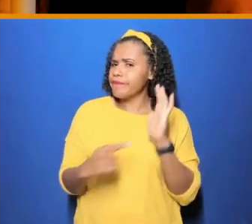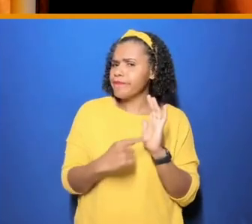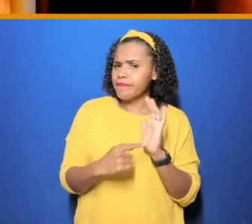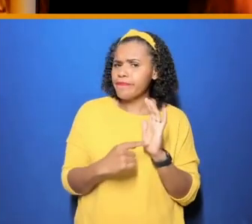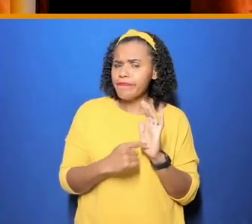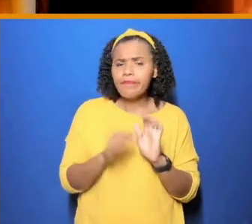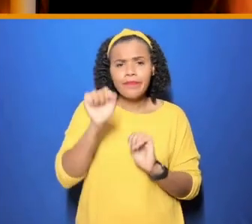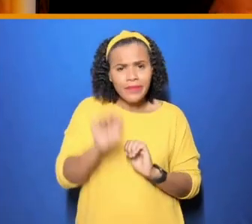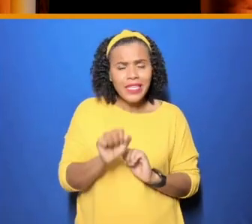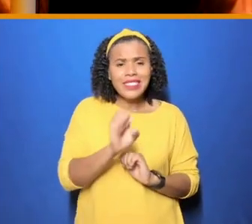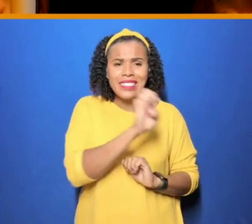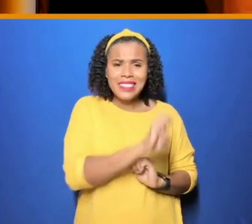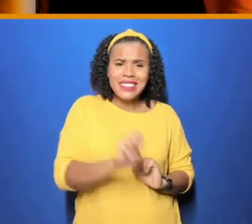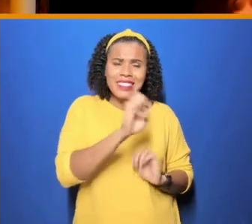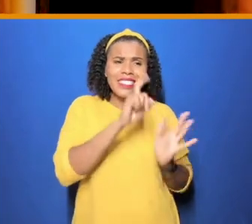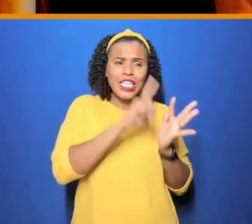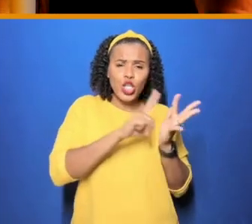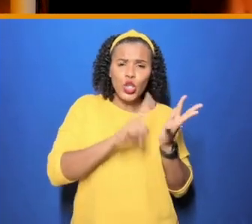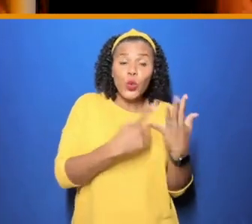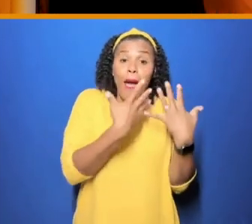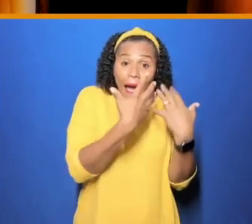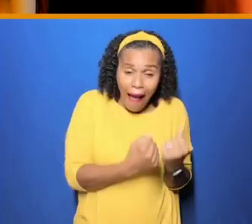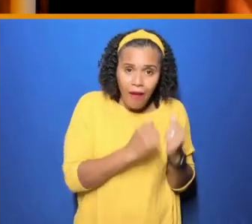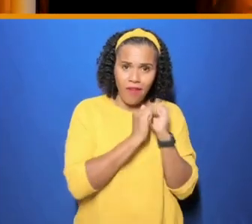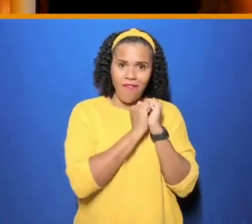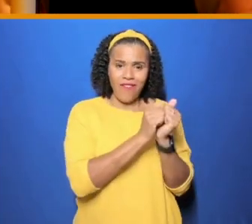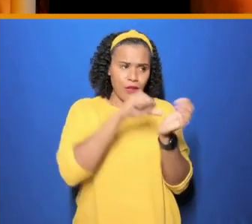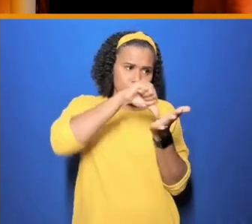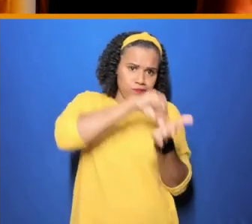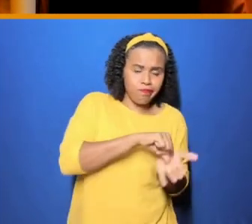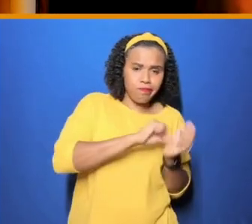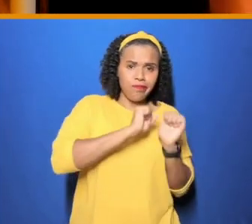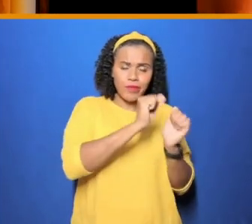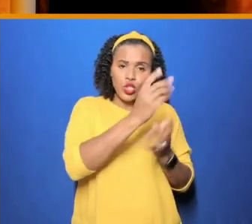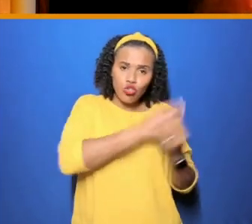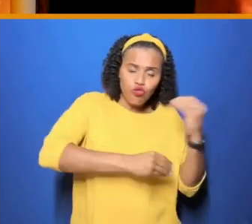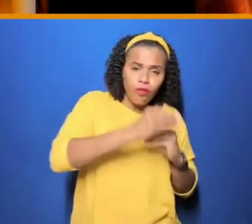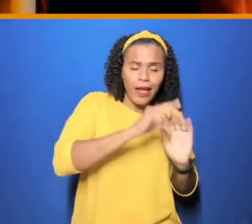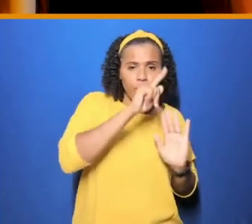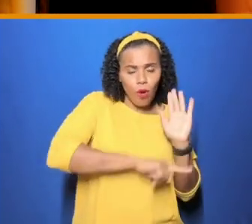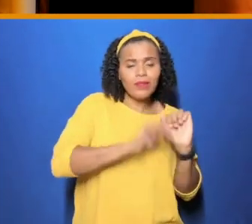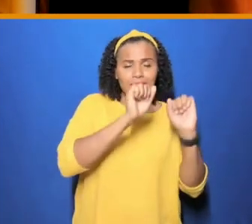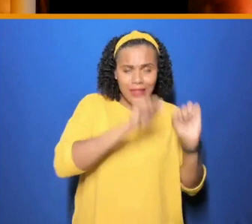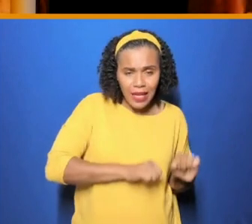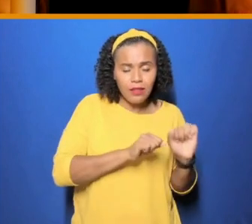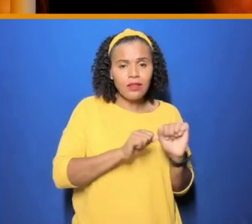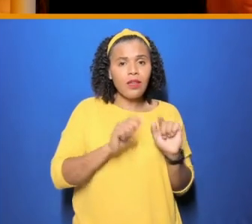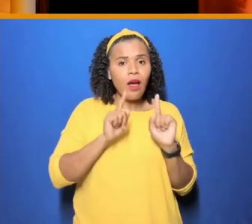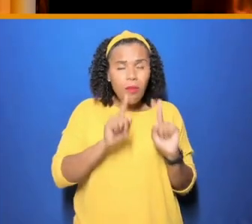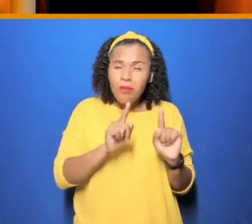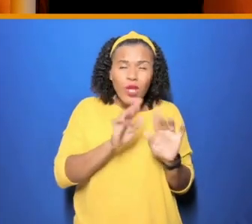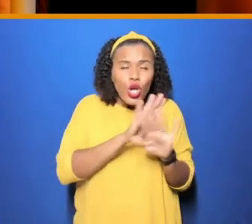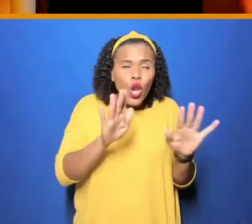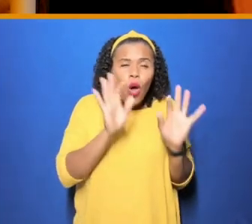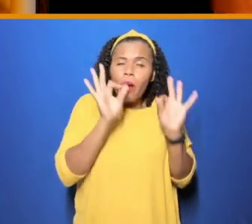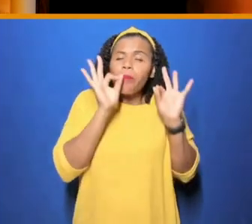EU does have values embedded in its own trade policies. And even though, as he says, they're not perfect, I know